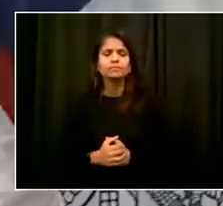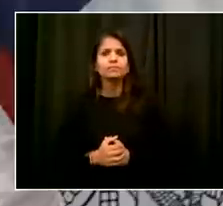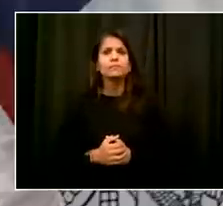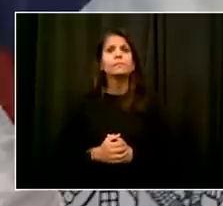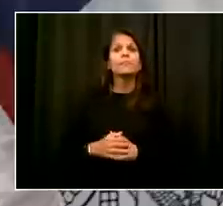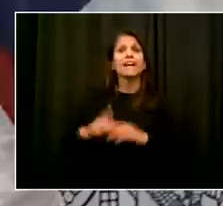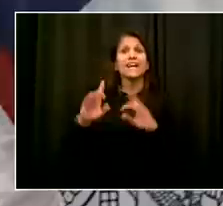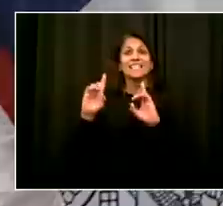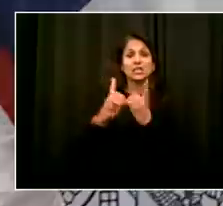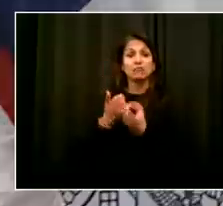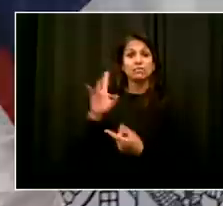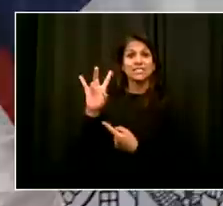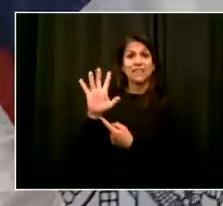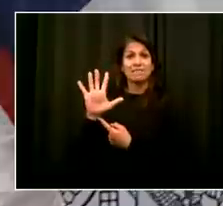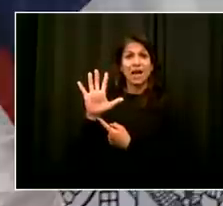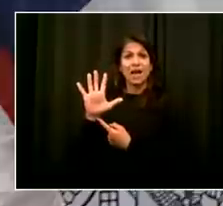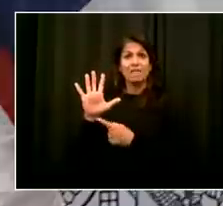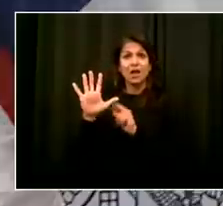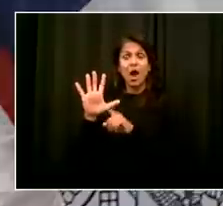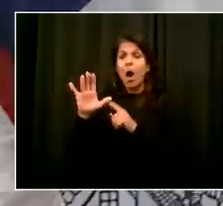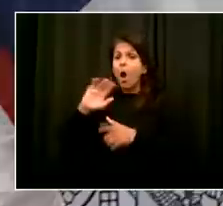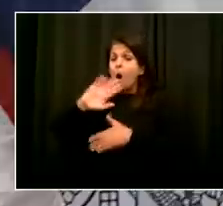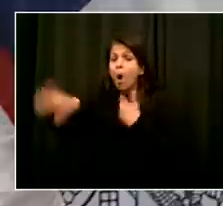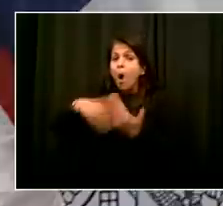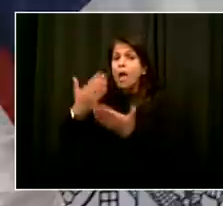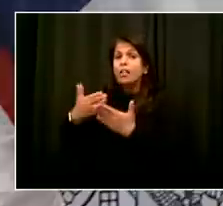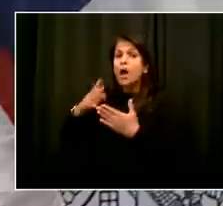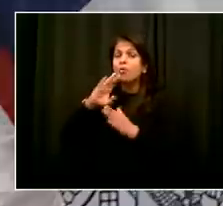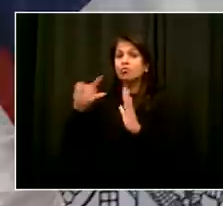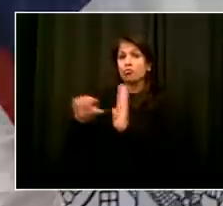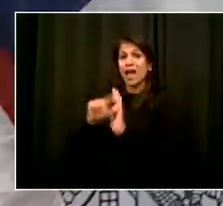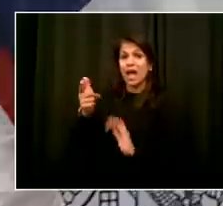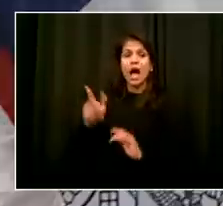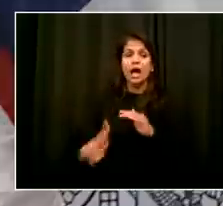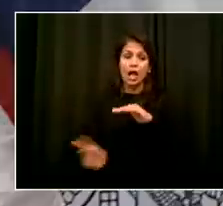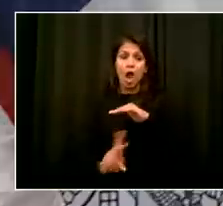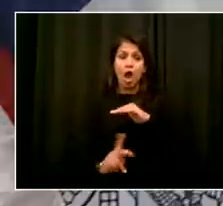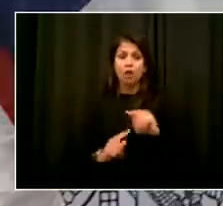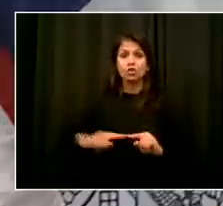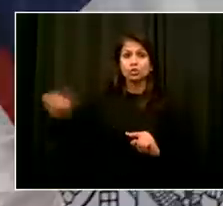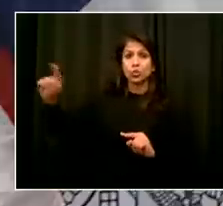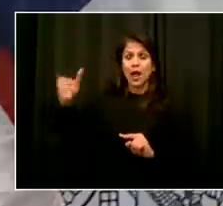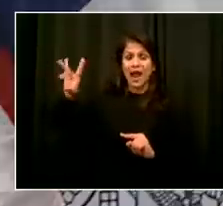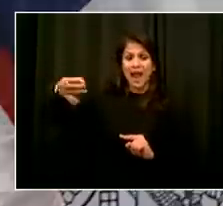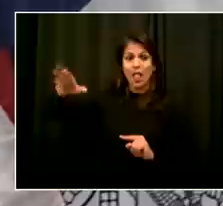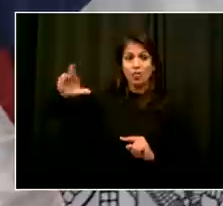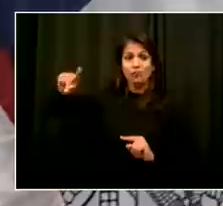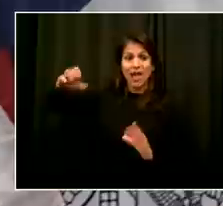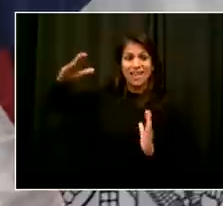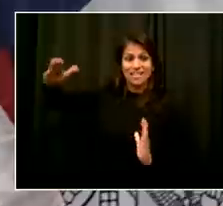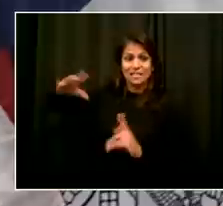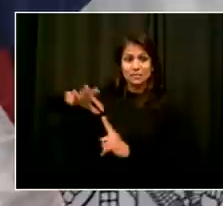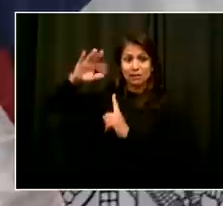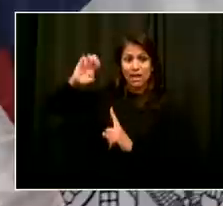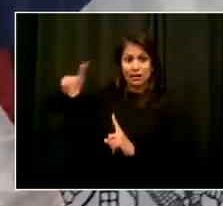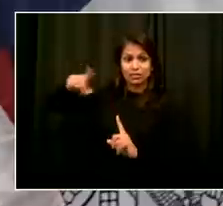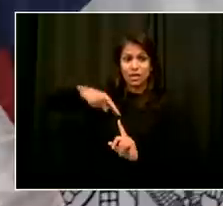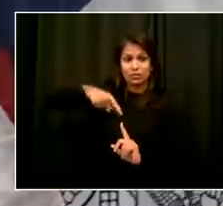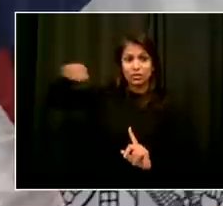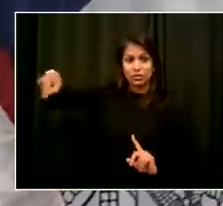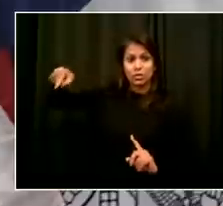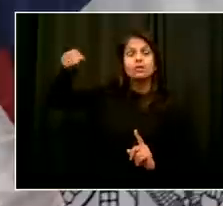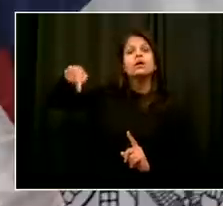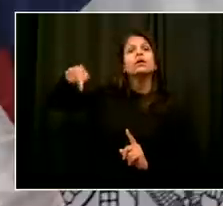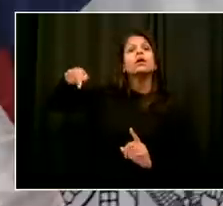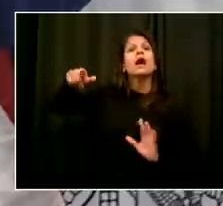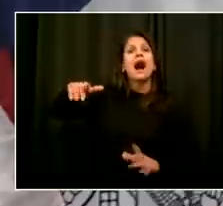So I want that to be really clear because everyone agrees, all of our stakeholders, the state, the city, everyone agrees that kids